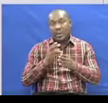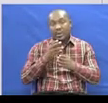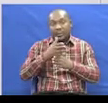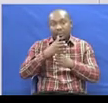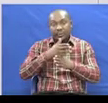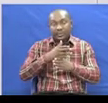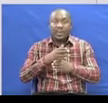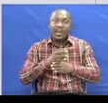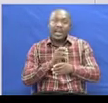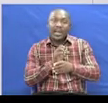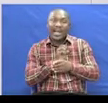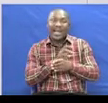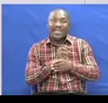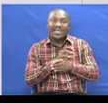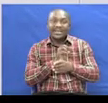Characteristics